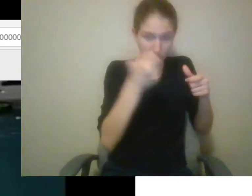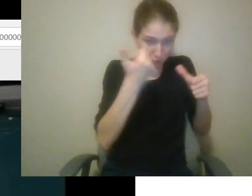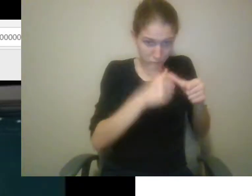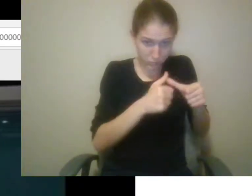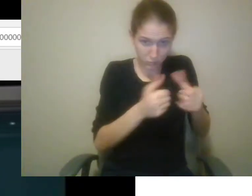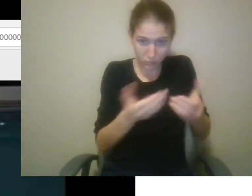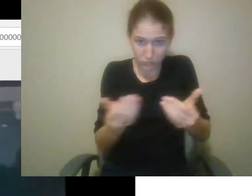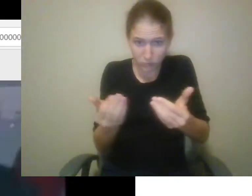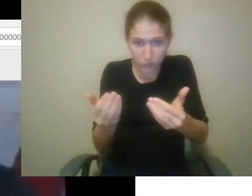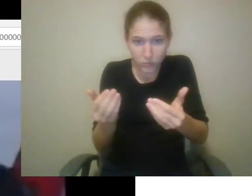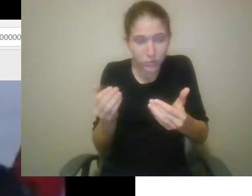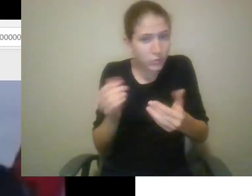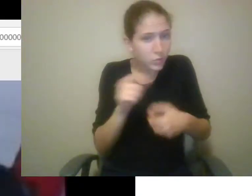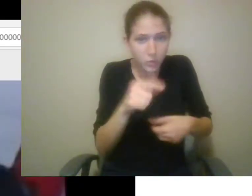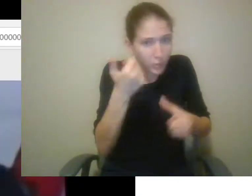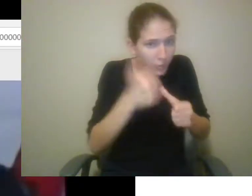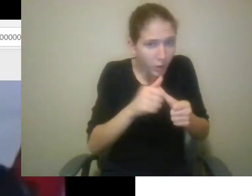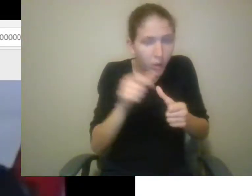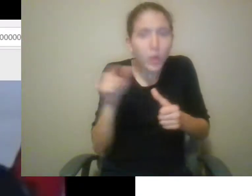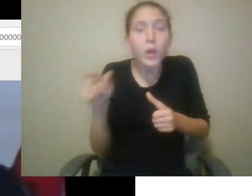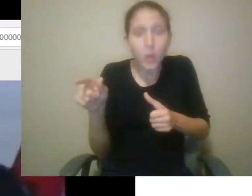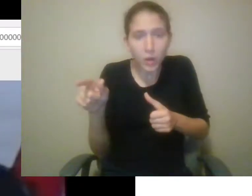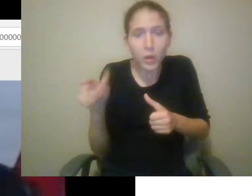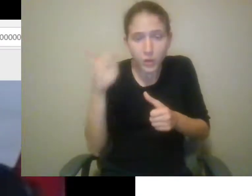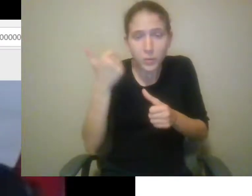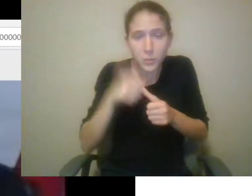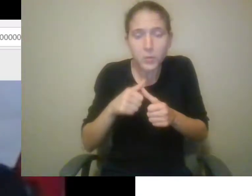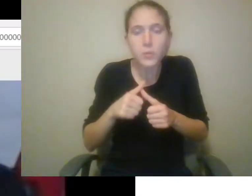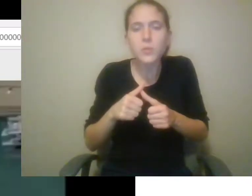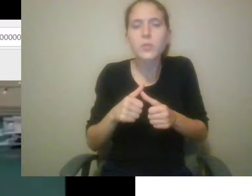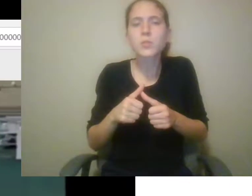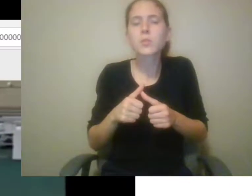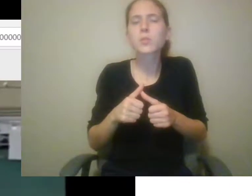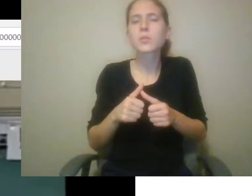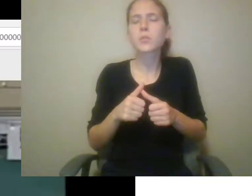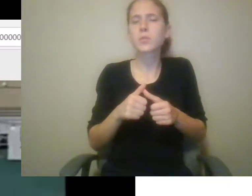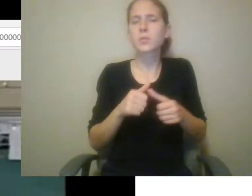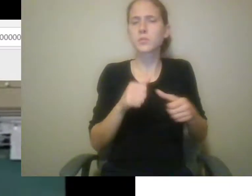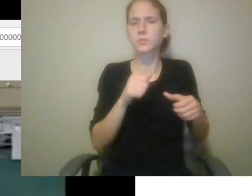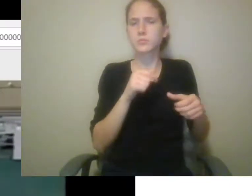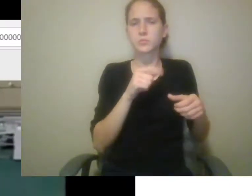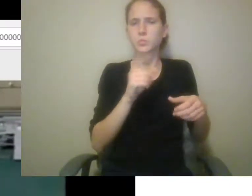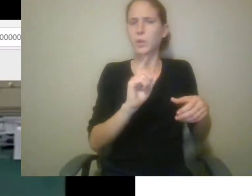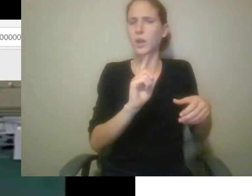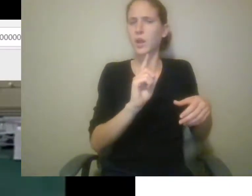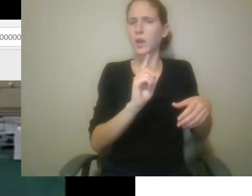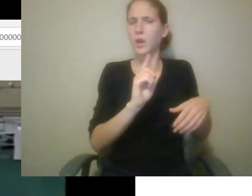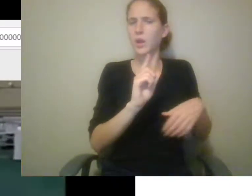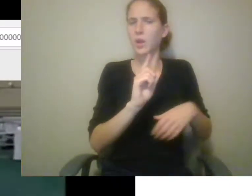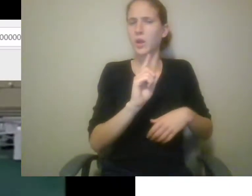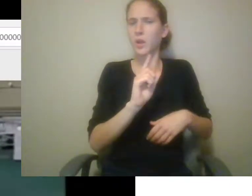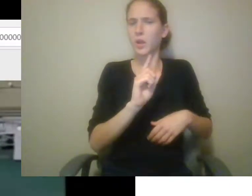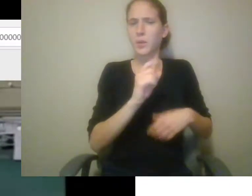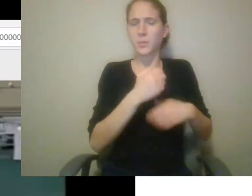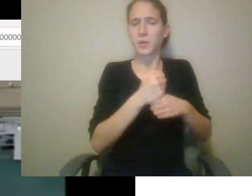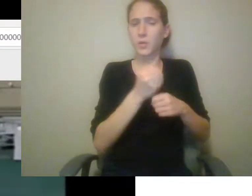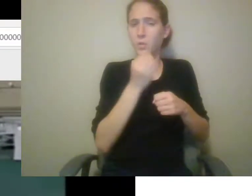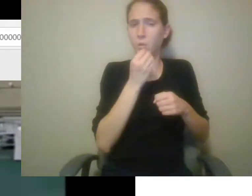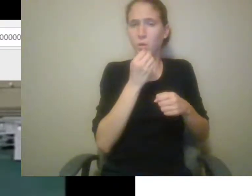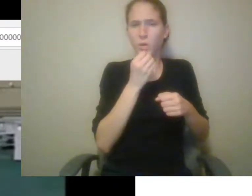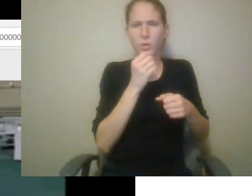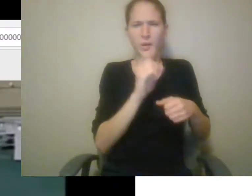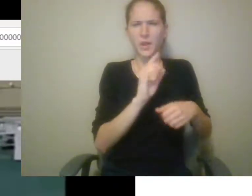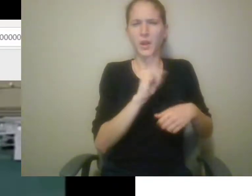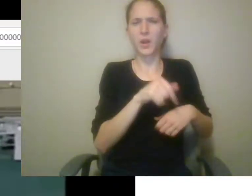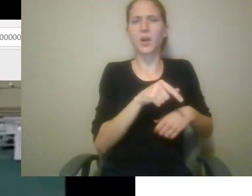Oh, John makes food. Thank you. Makes food for what kind of things? Where do you find it? Where do you find it, Becky? Plant cells, algae